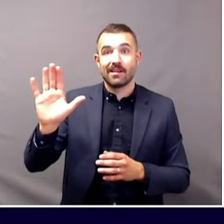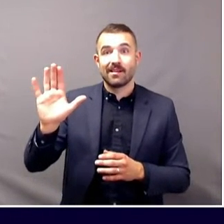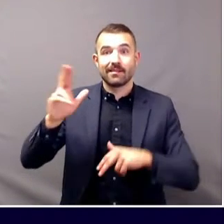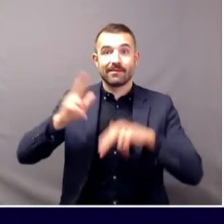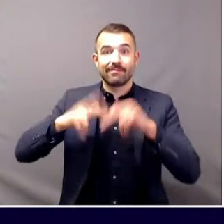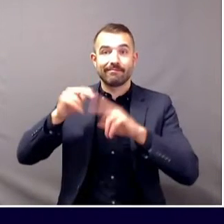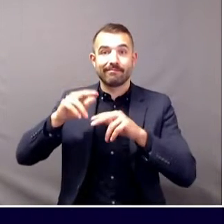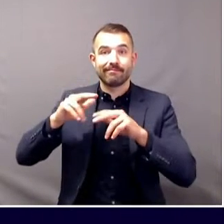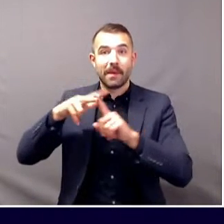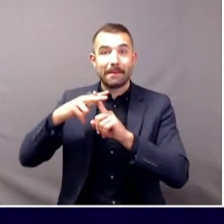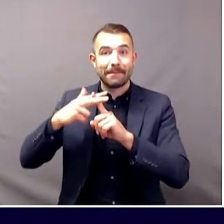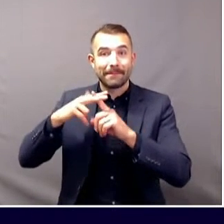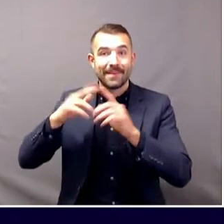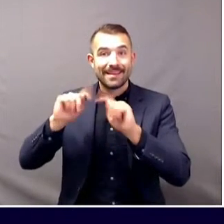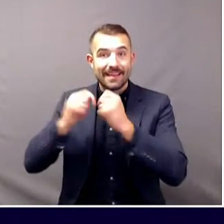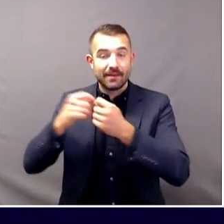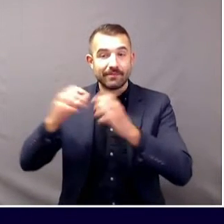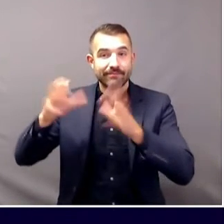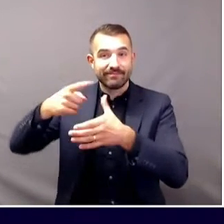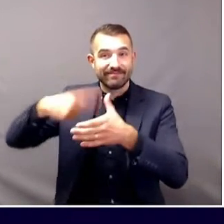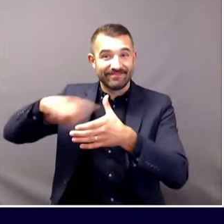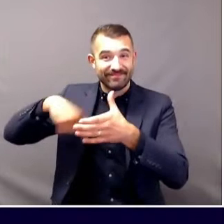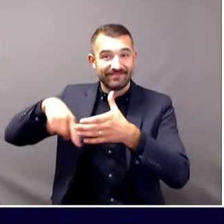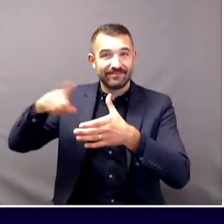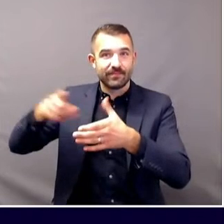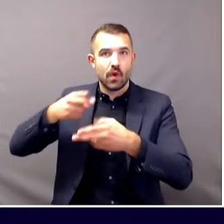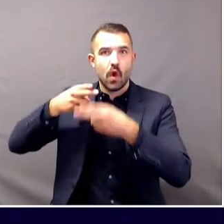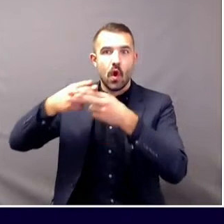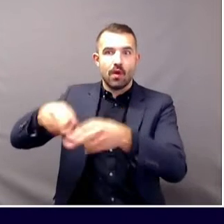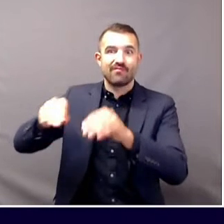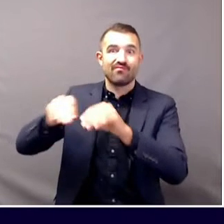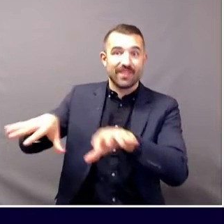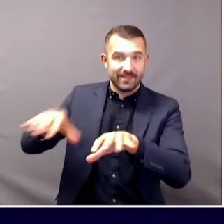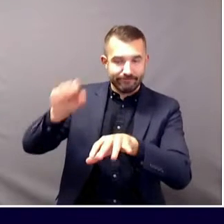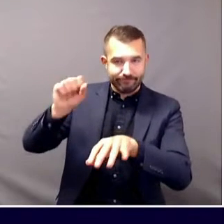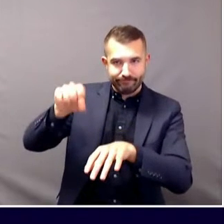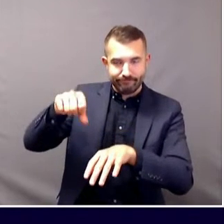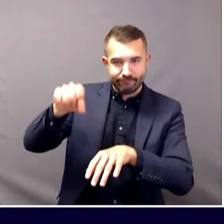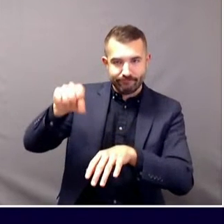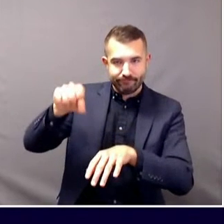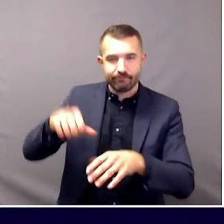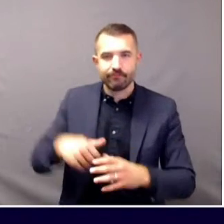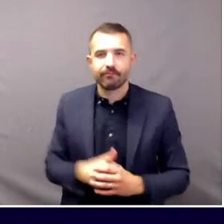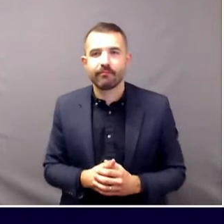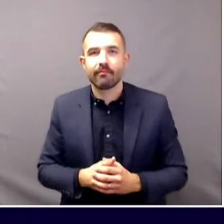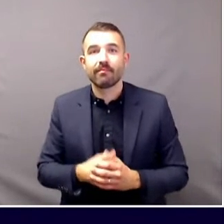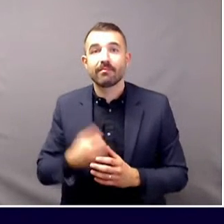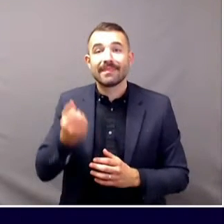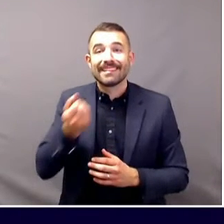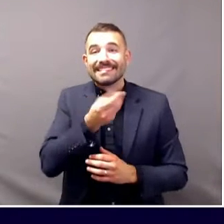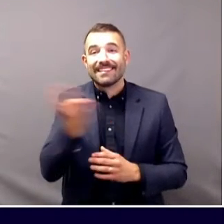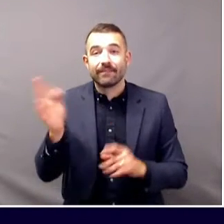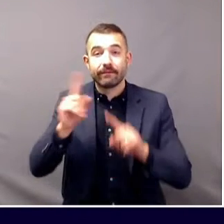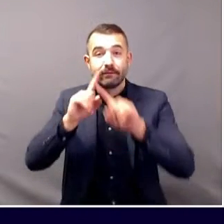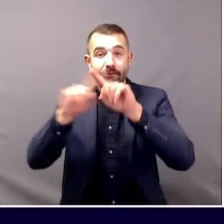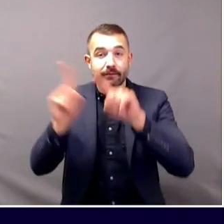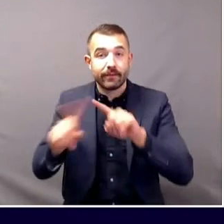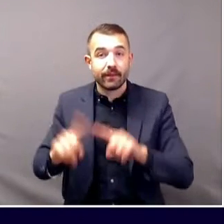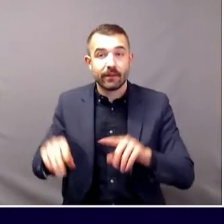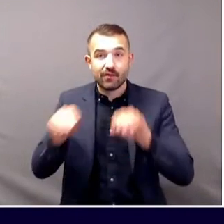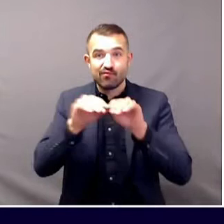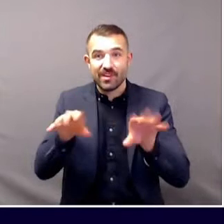investigation. Generally speaking, now there are so many outbreak investigations that are being opened. I just comment upon the ones